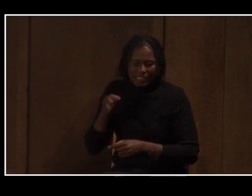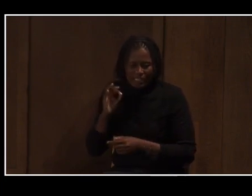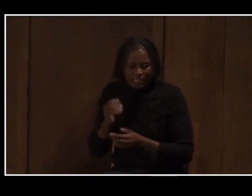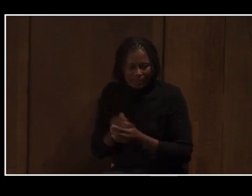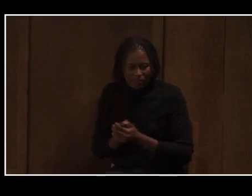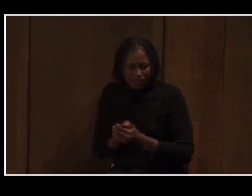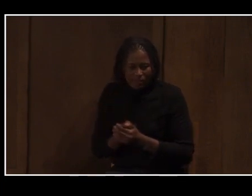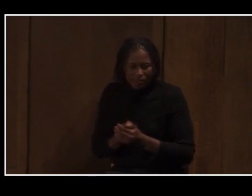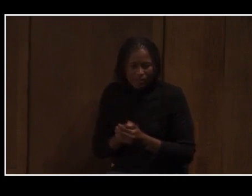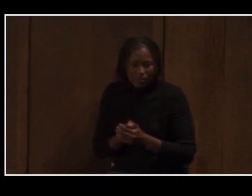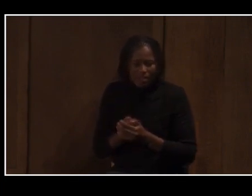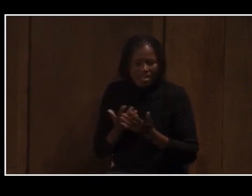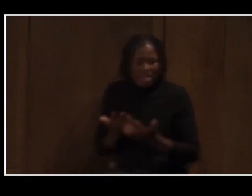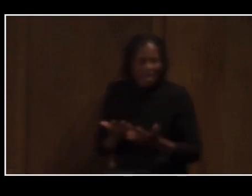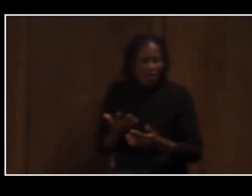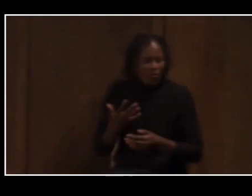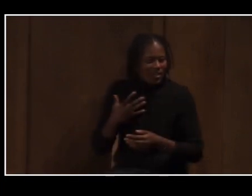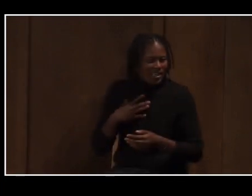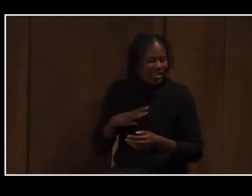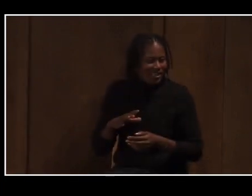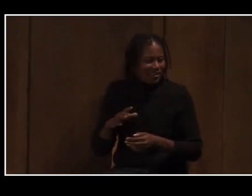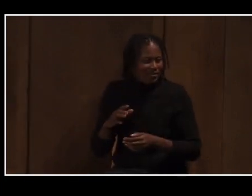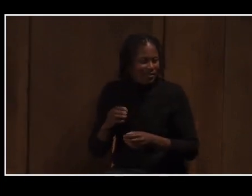juice lemon.